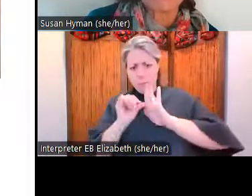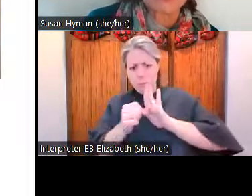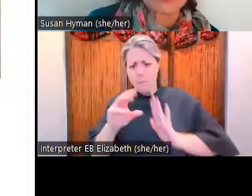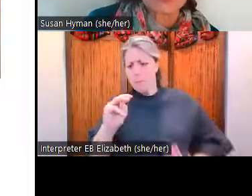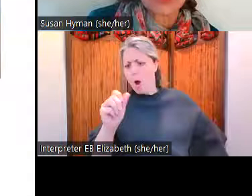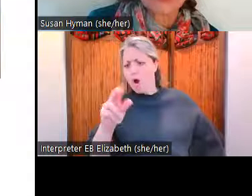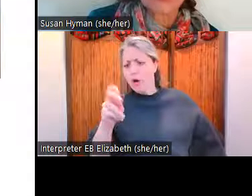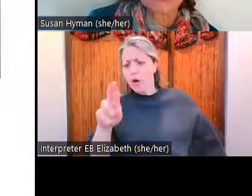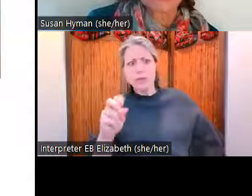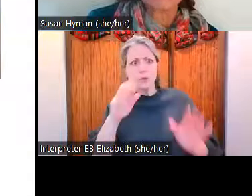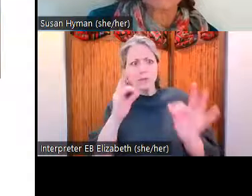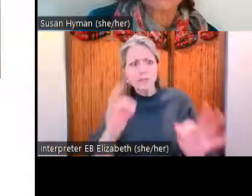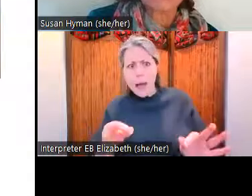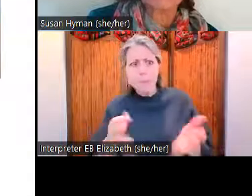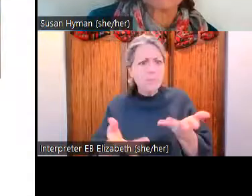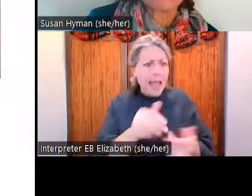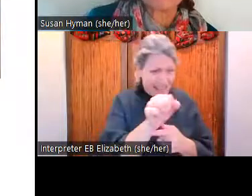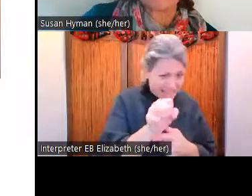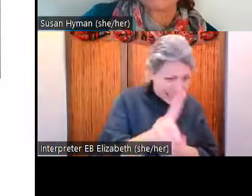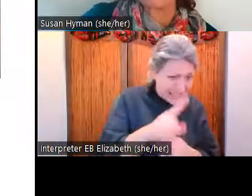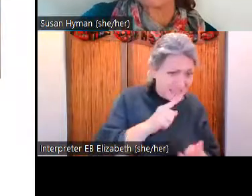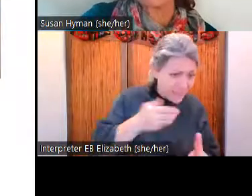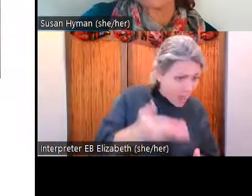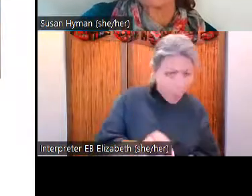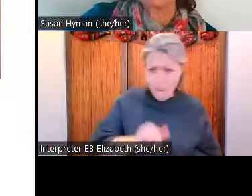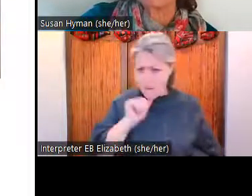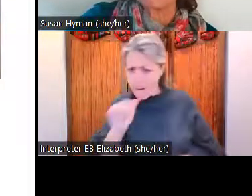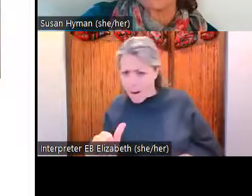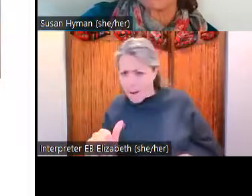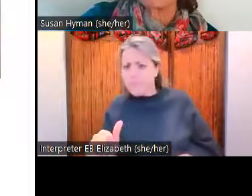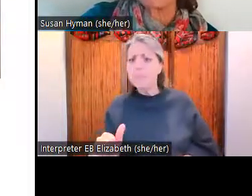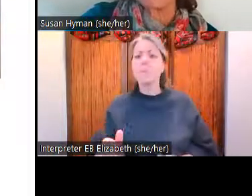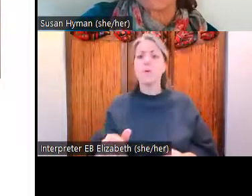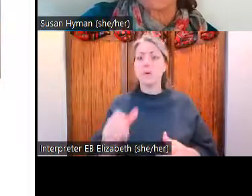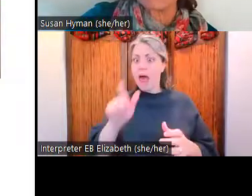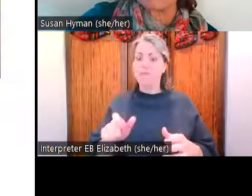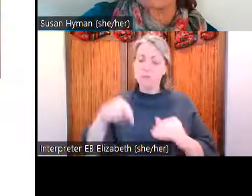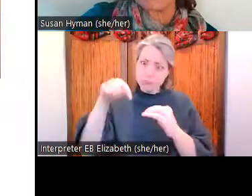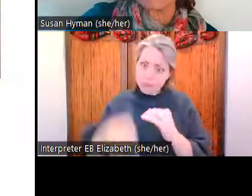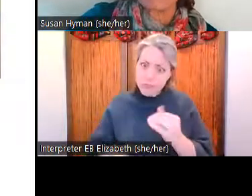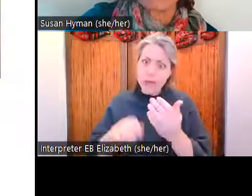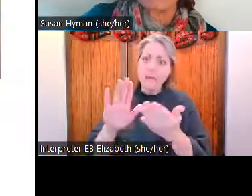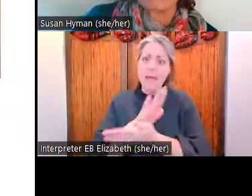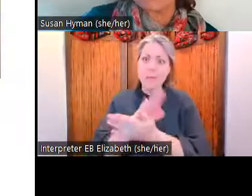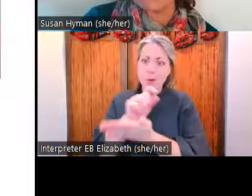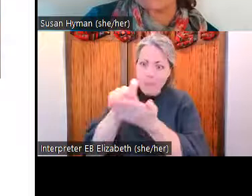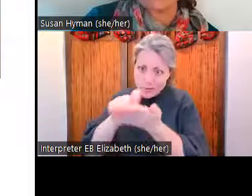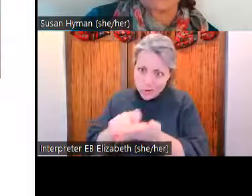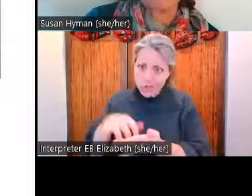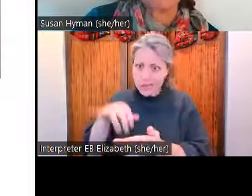for autism, so we don't have to do paper and pencil screening. This is just how you get a saliva